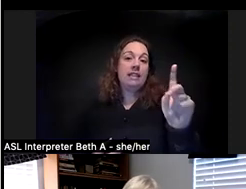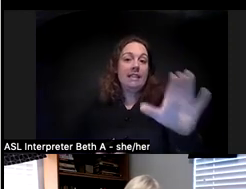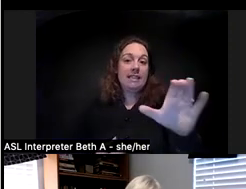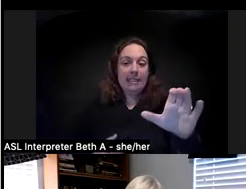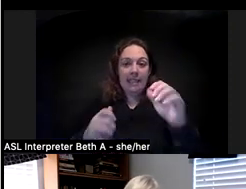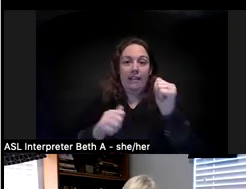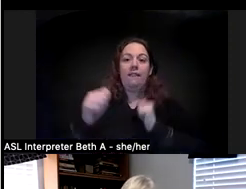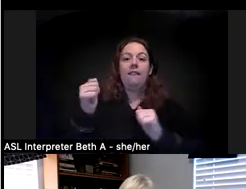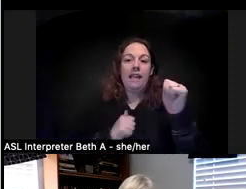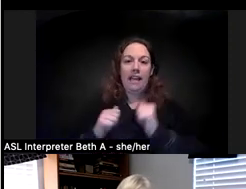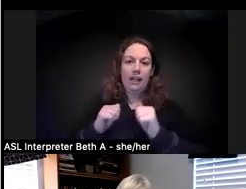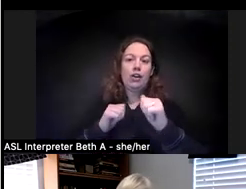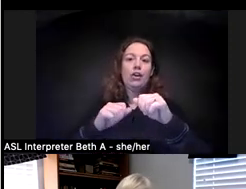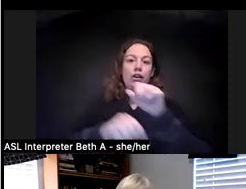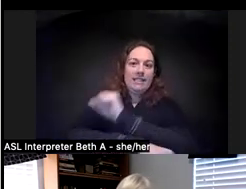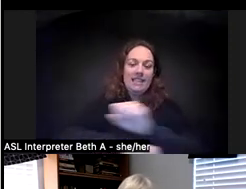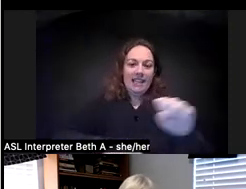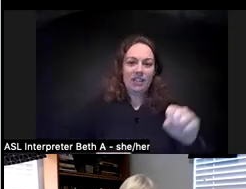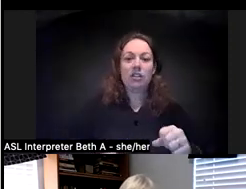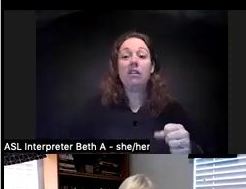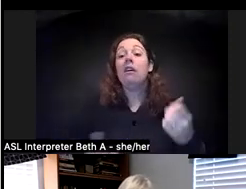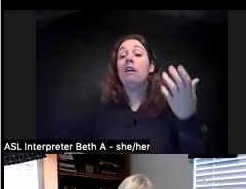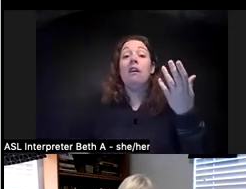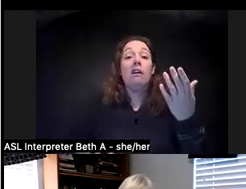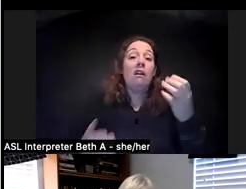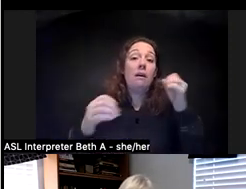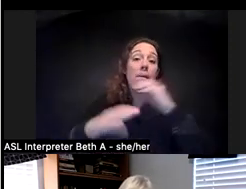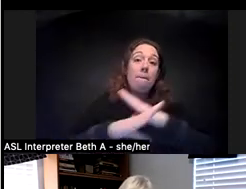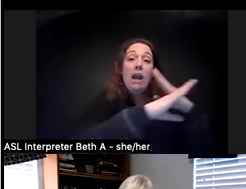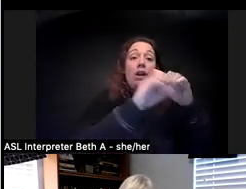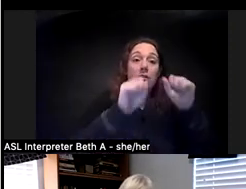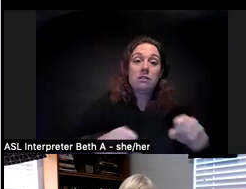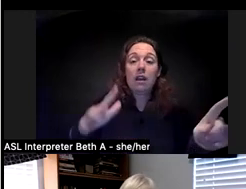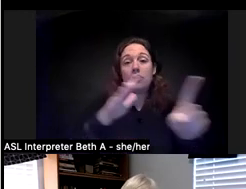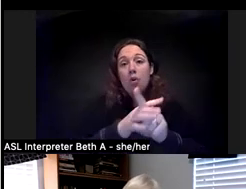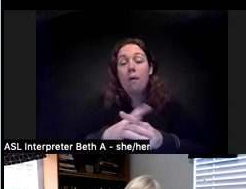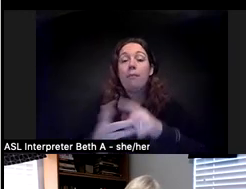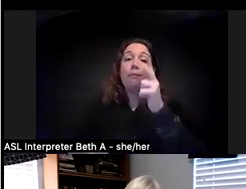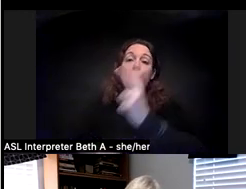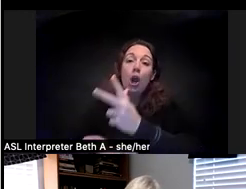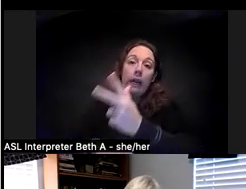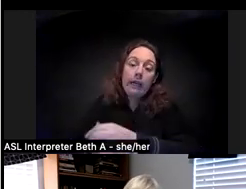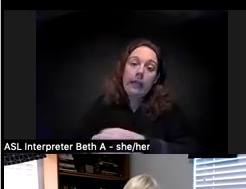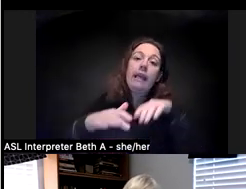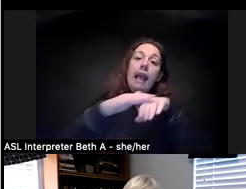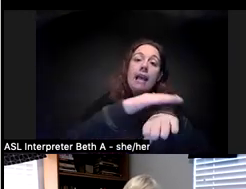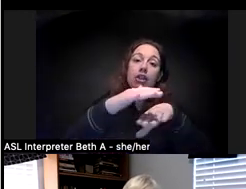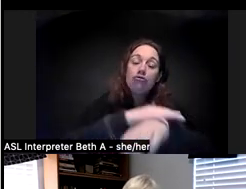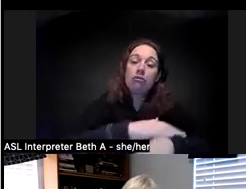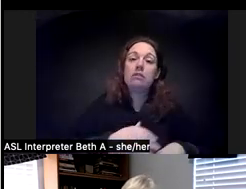range anywhere from the route from parking and public transit to the entrances, the accessible